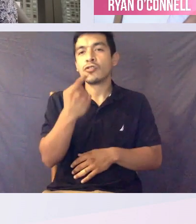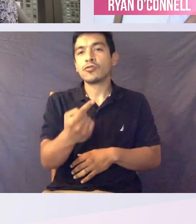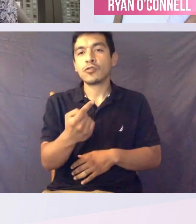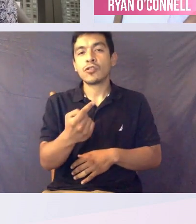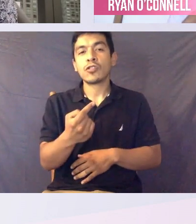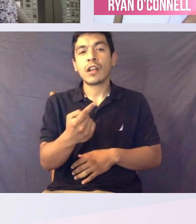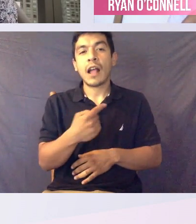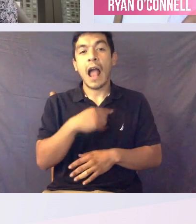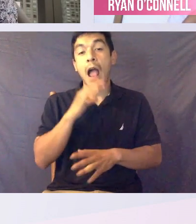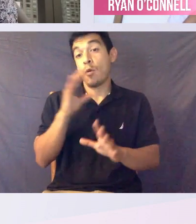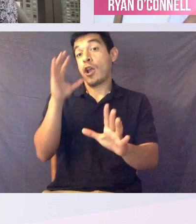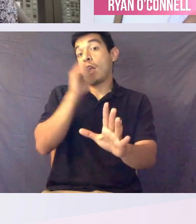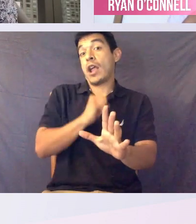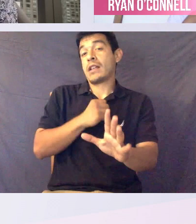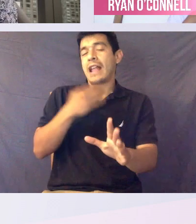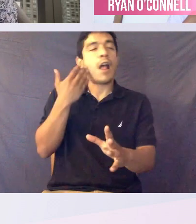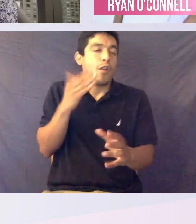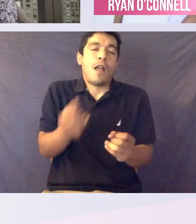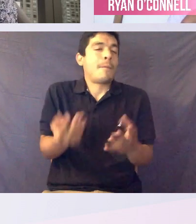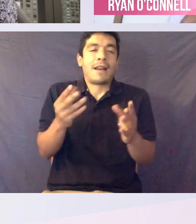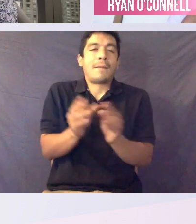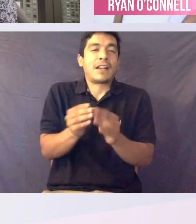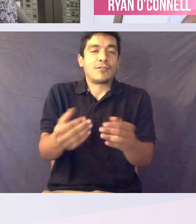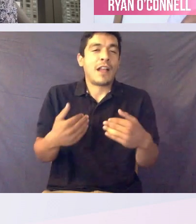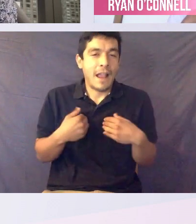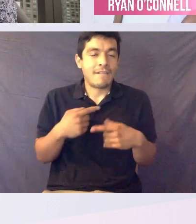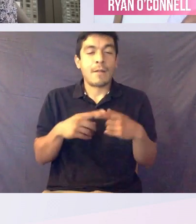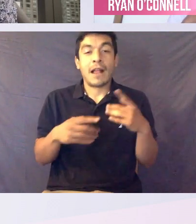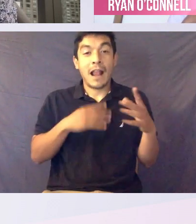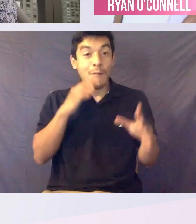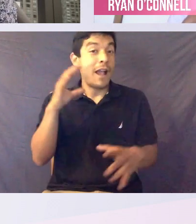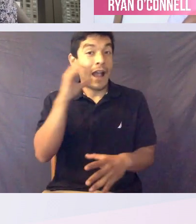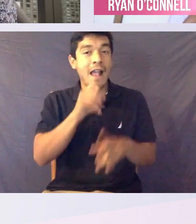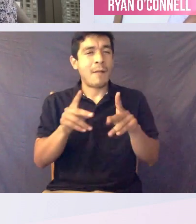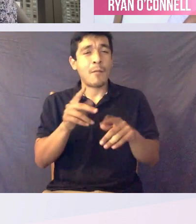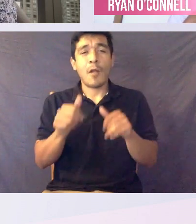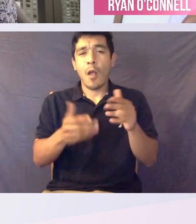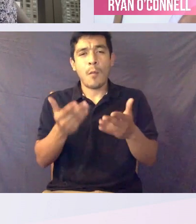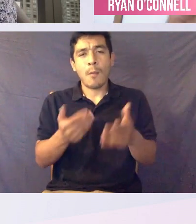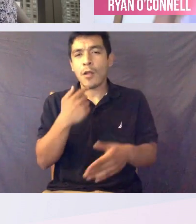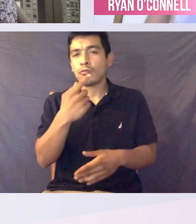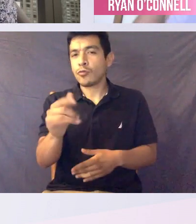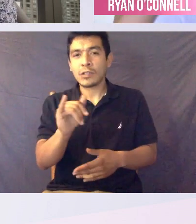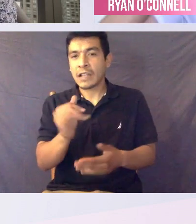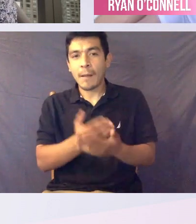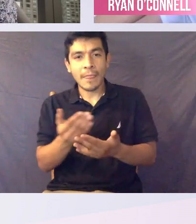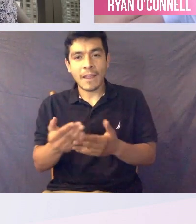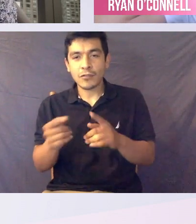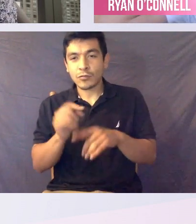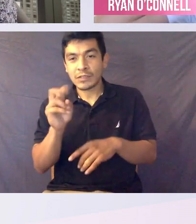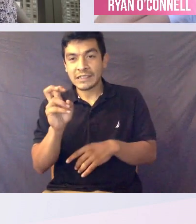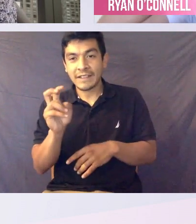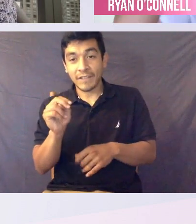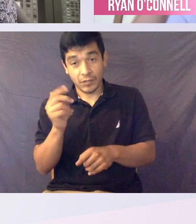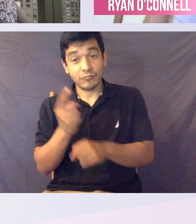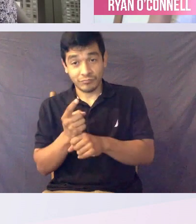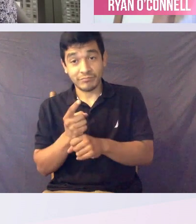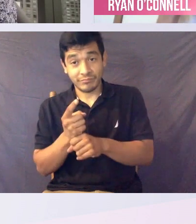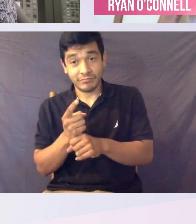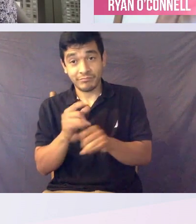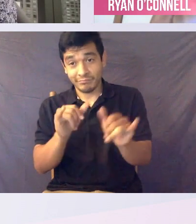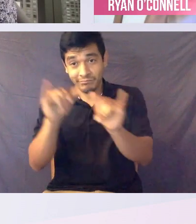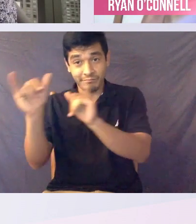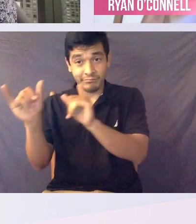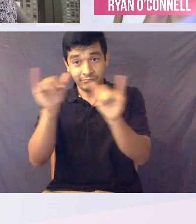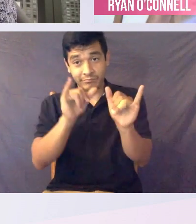a guess, I don't know how many meetings you had, but I'm going to venture a guess, people probably told you a version of the same thing they said to Steven. We don't know where this show